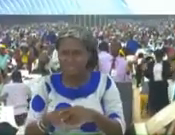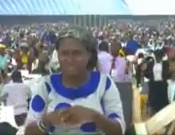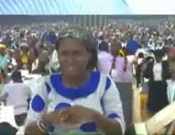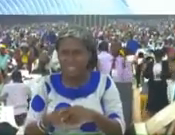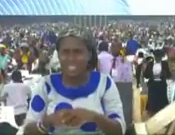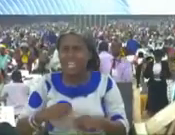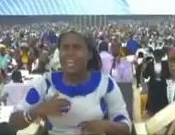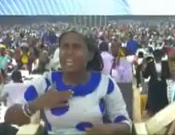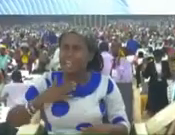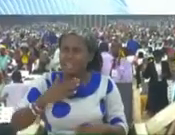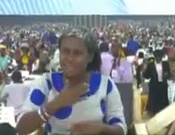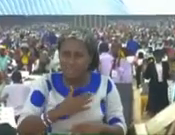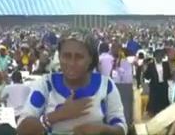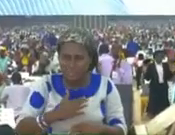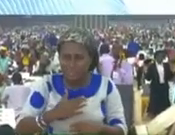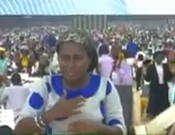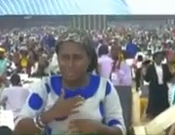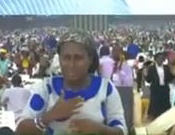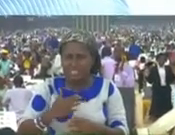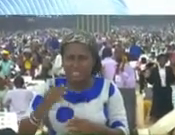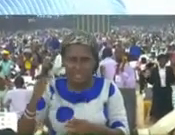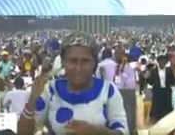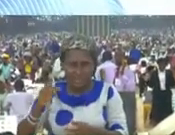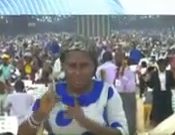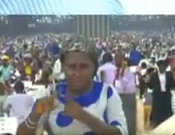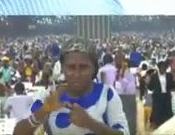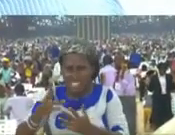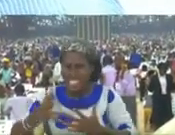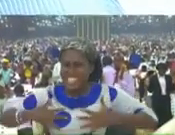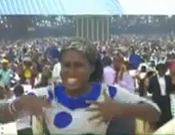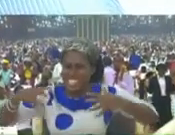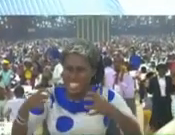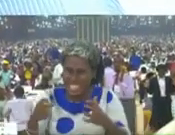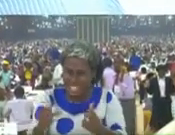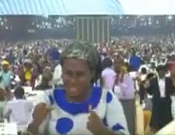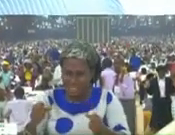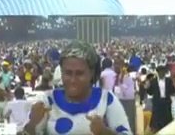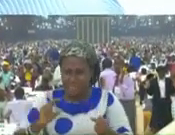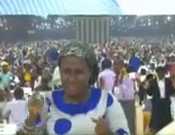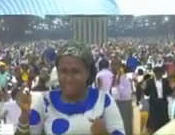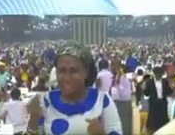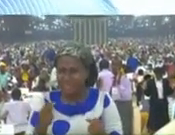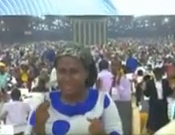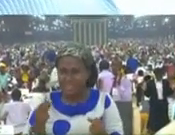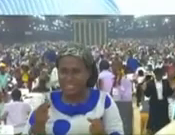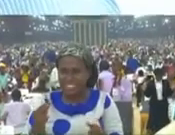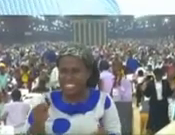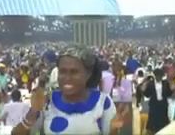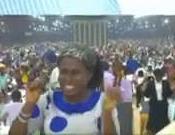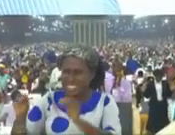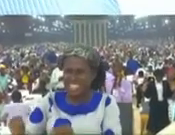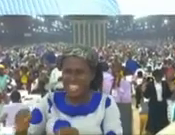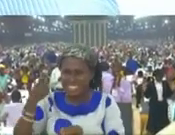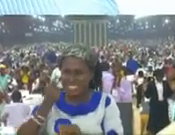Please save souls tonight. Heal tonight. Set captives